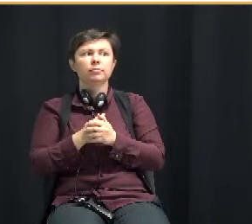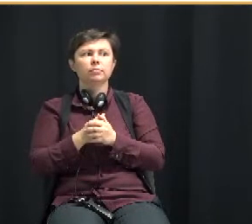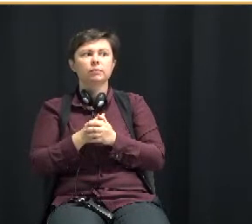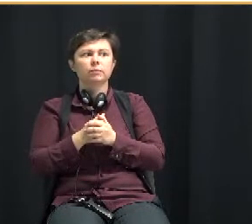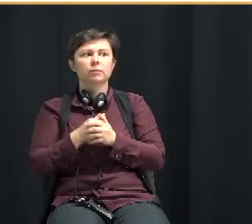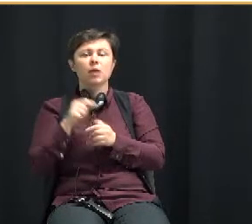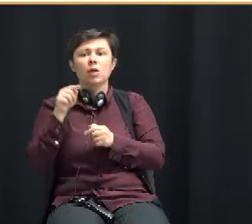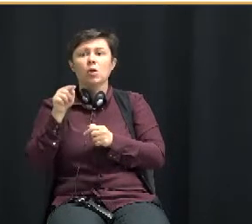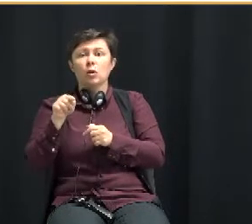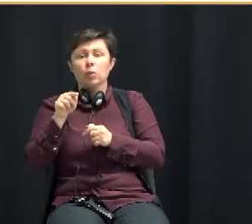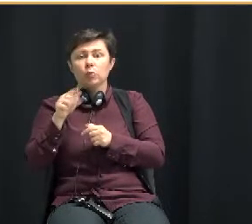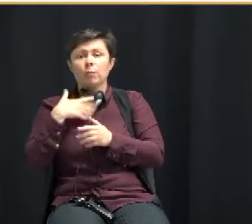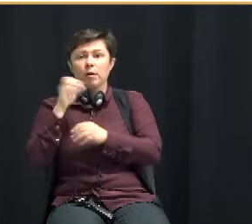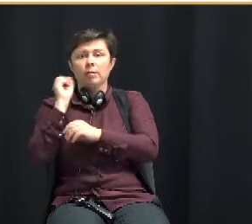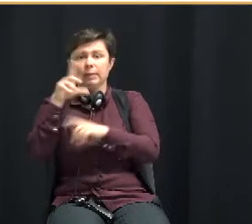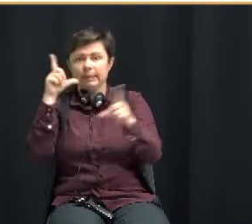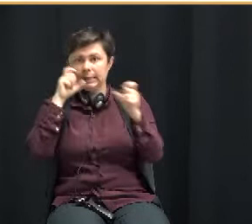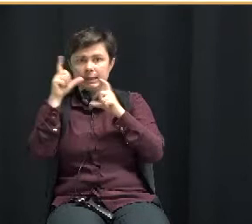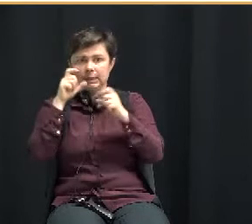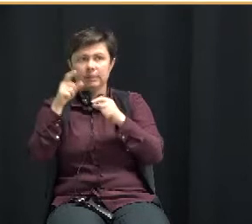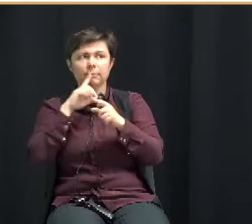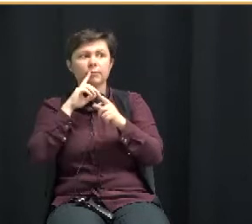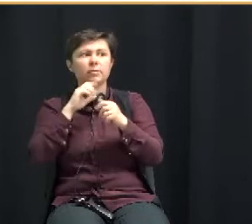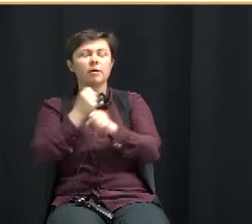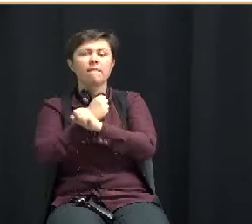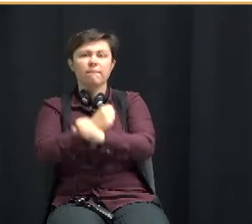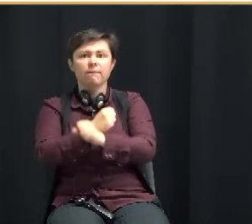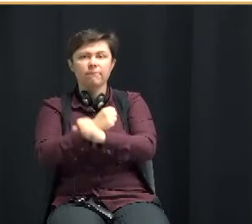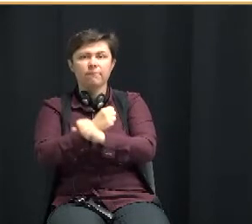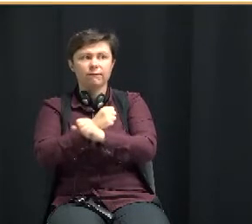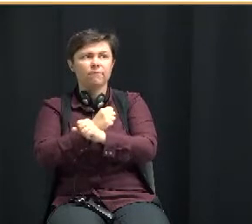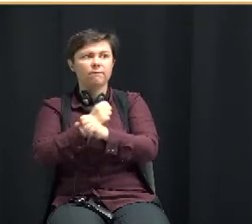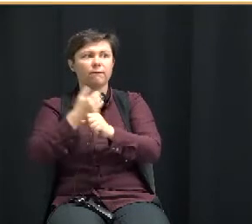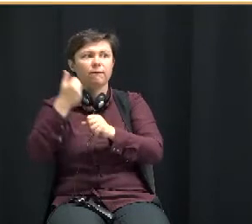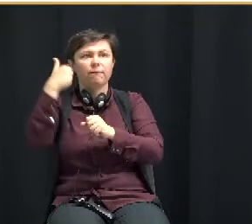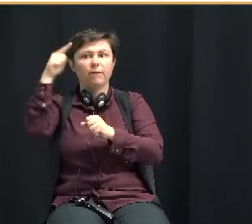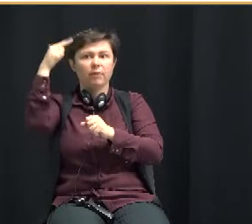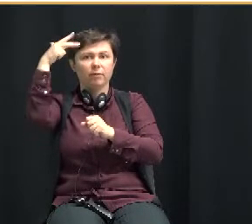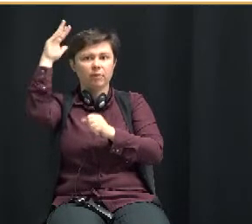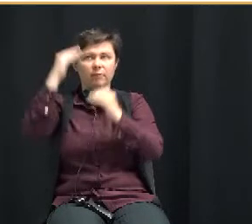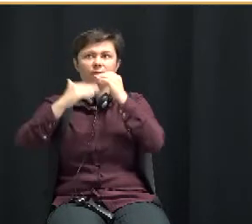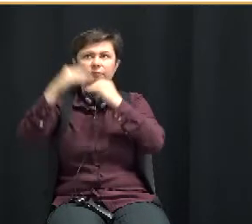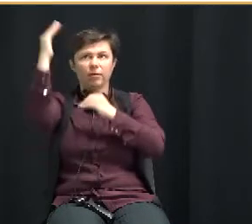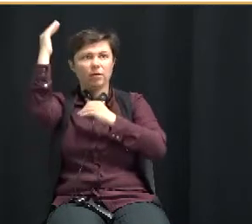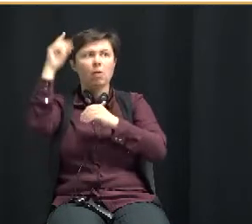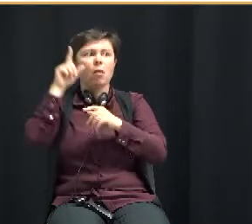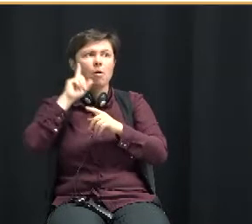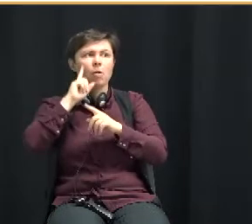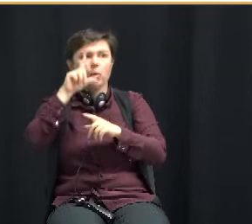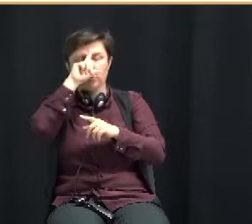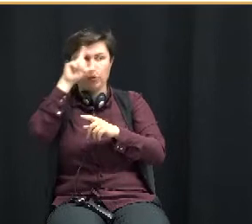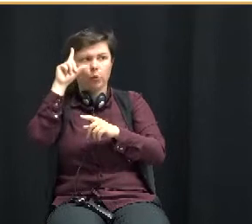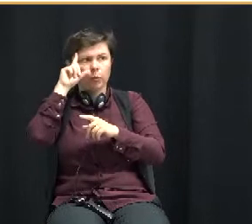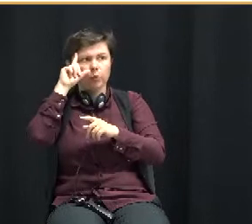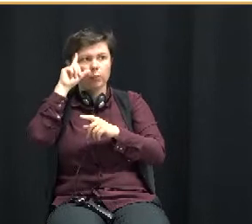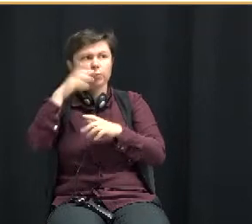So here's the slide about prisoners of higher floors, because actually